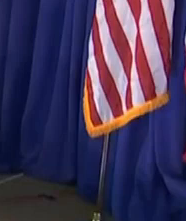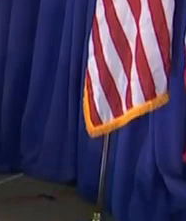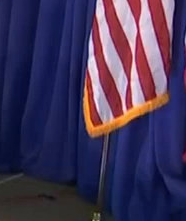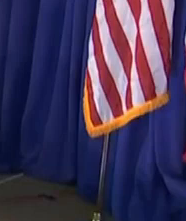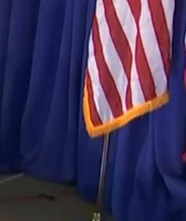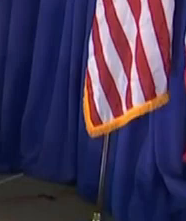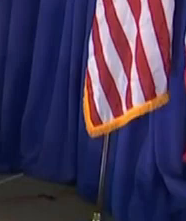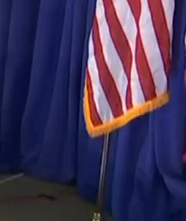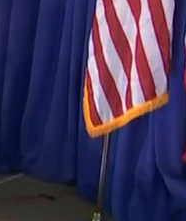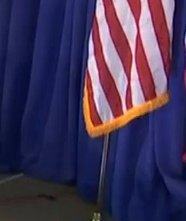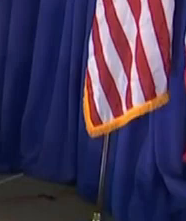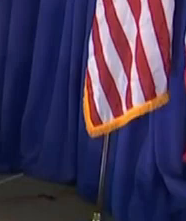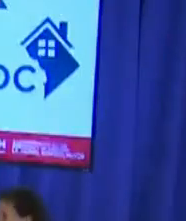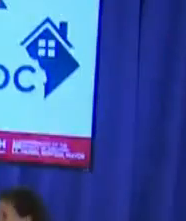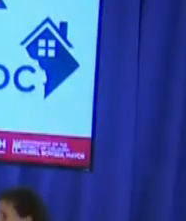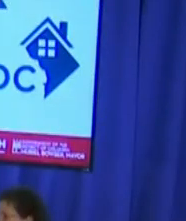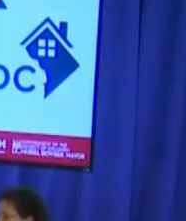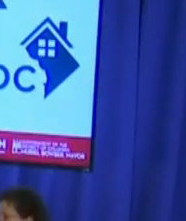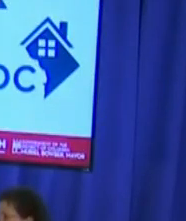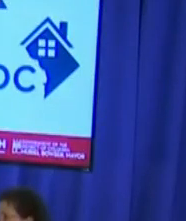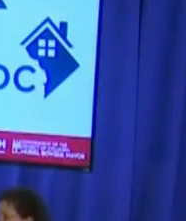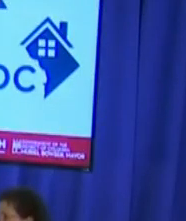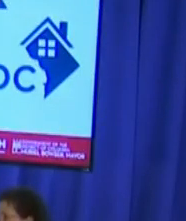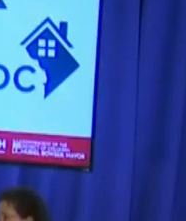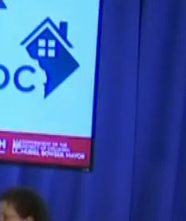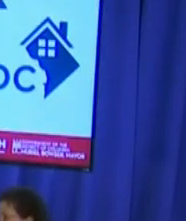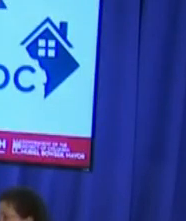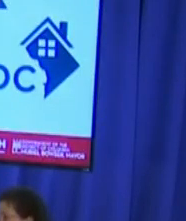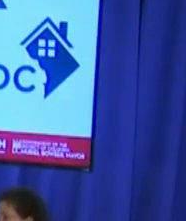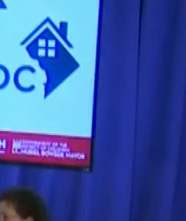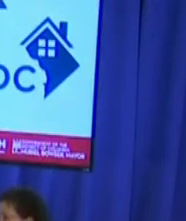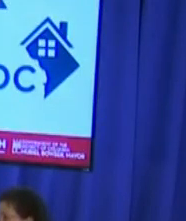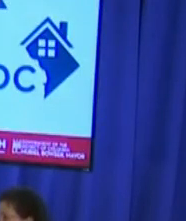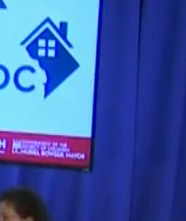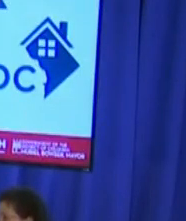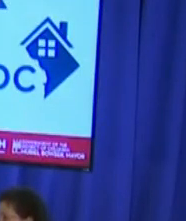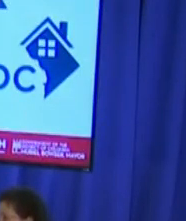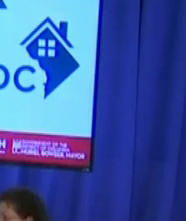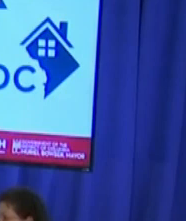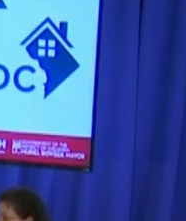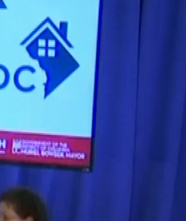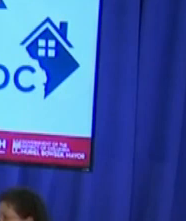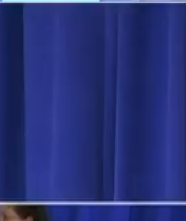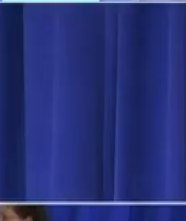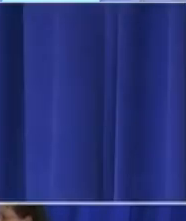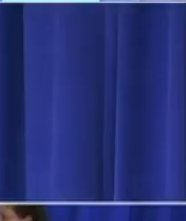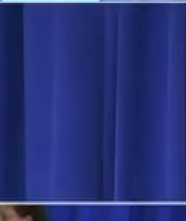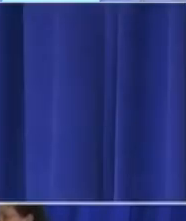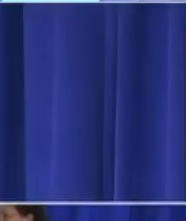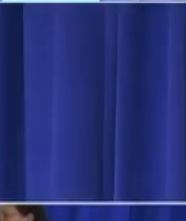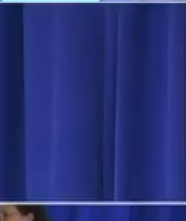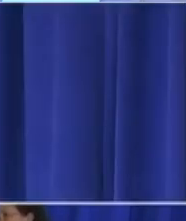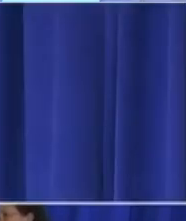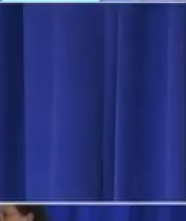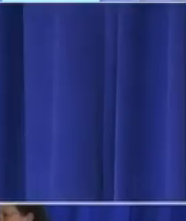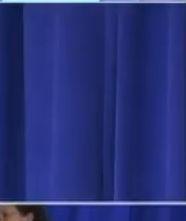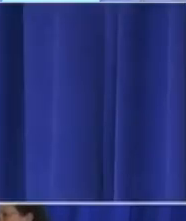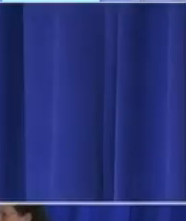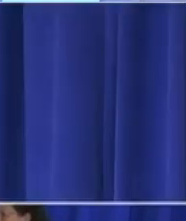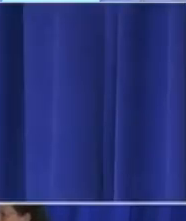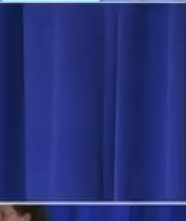trips combined. And so that we're not going into the grocery every single day. We should be going into stores for our